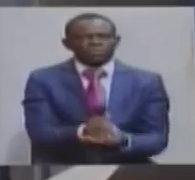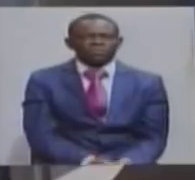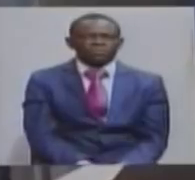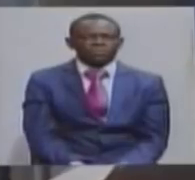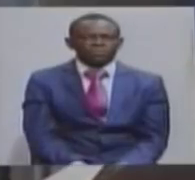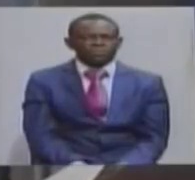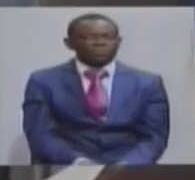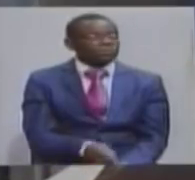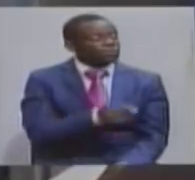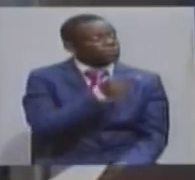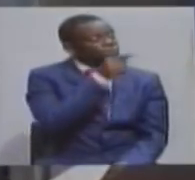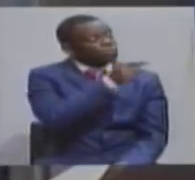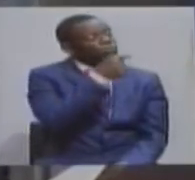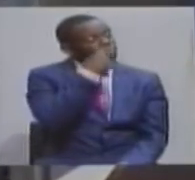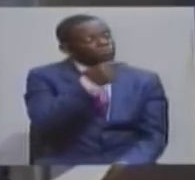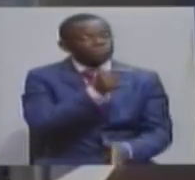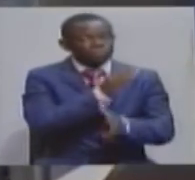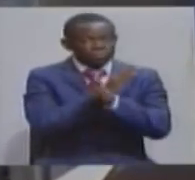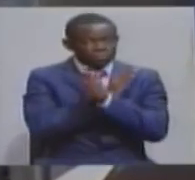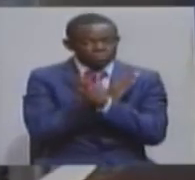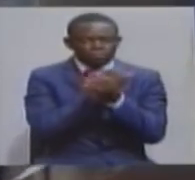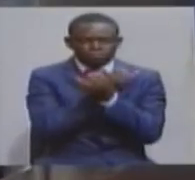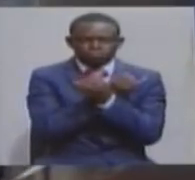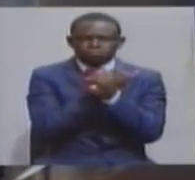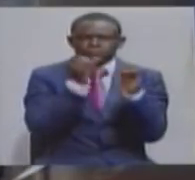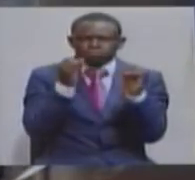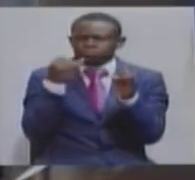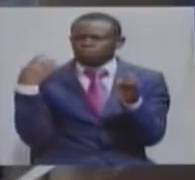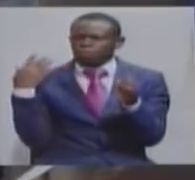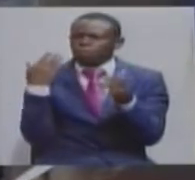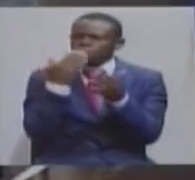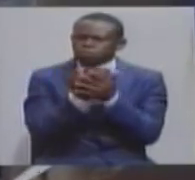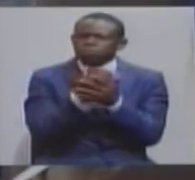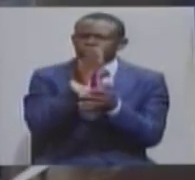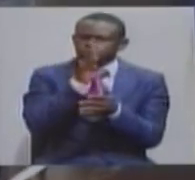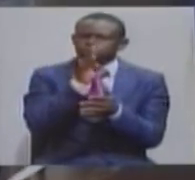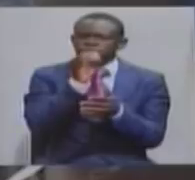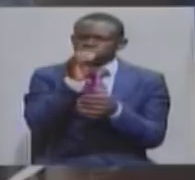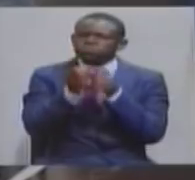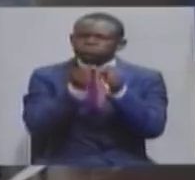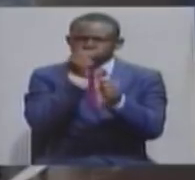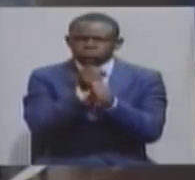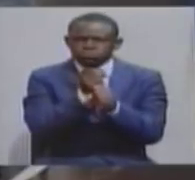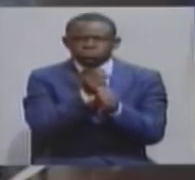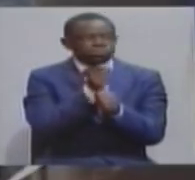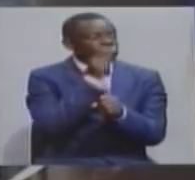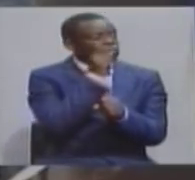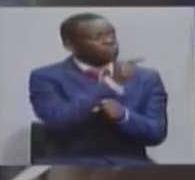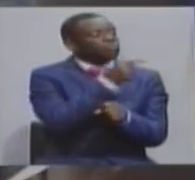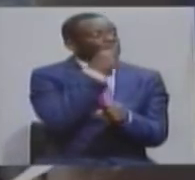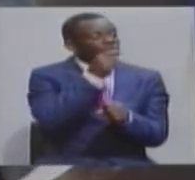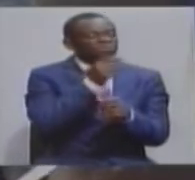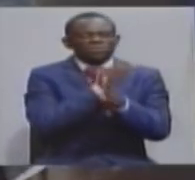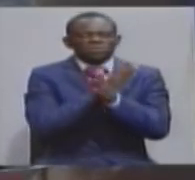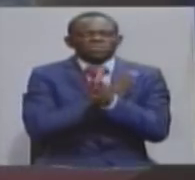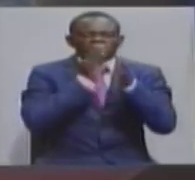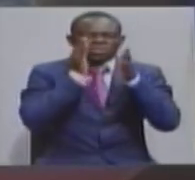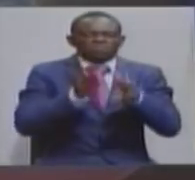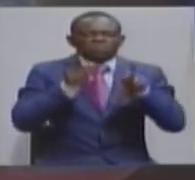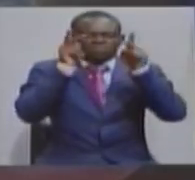years that have been in existence, and that we cannot fail to find somebody to sit and mediate our issues among ourselves. Shouldn't you be speaking with the same